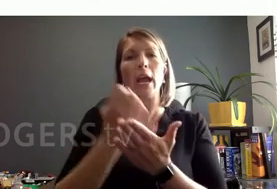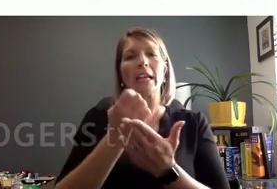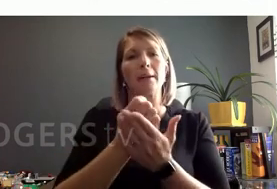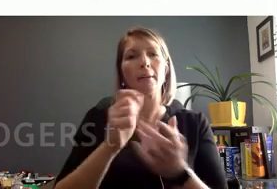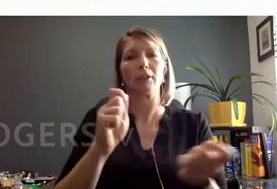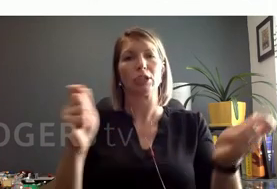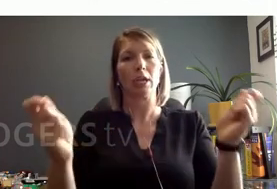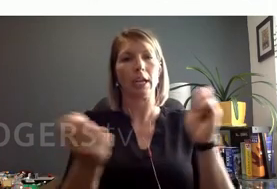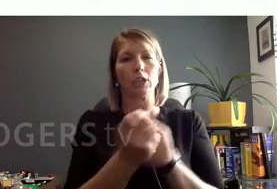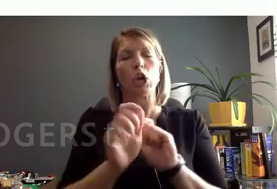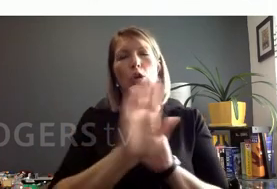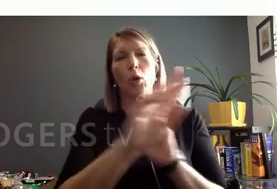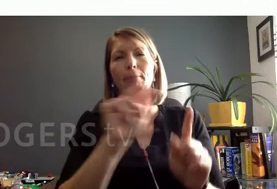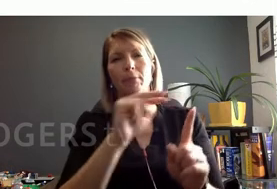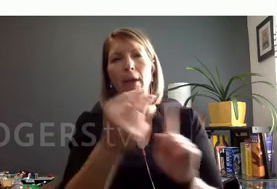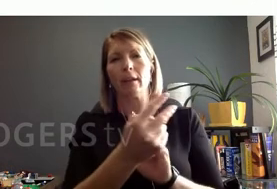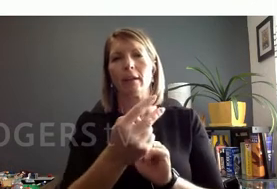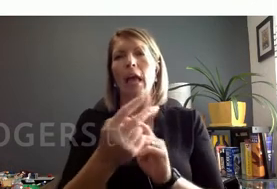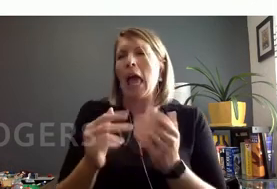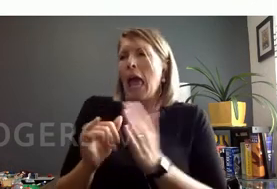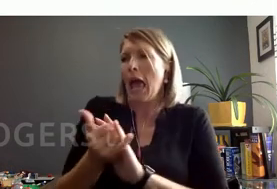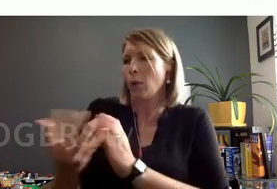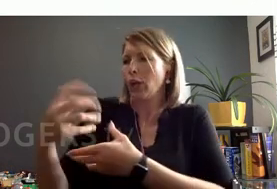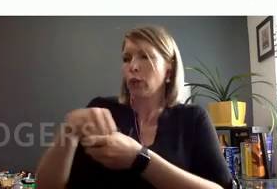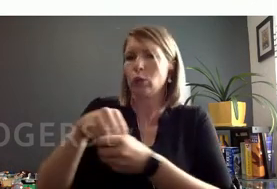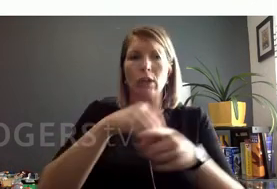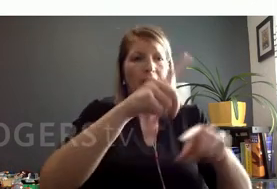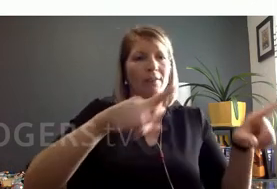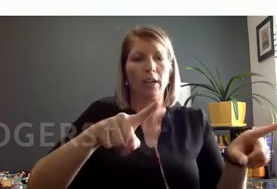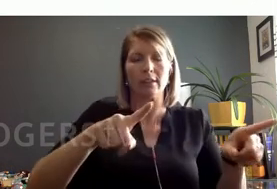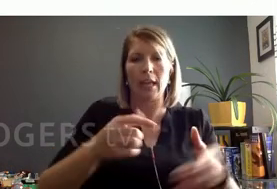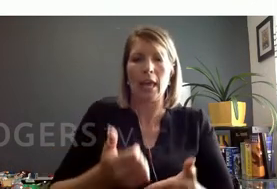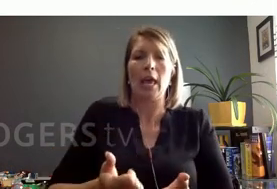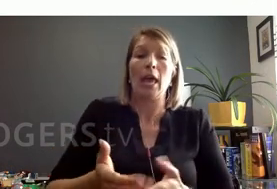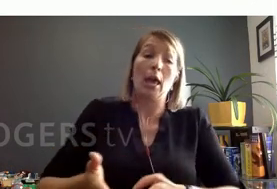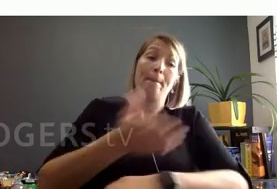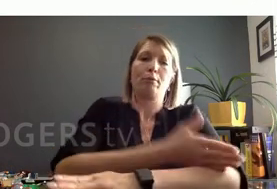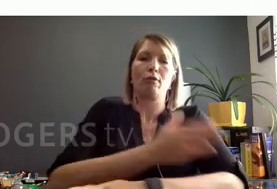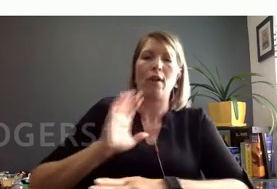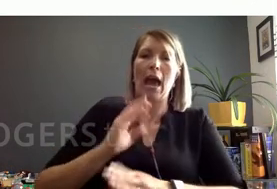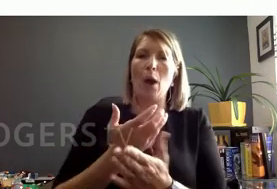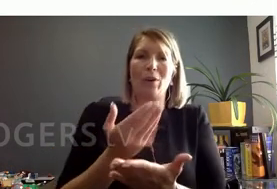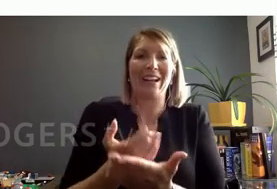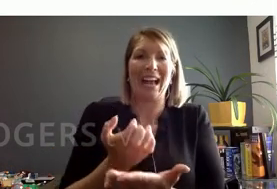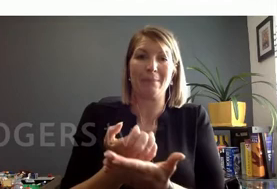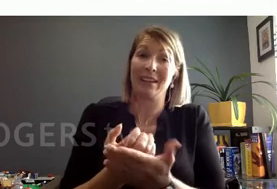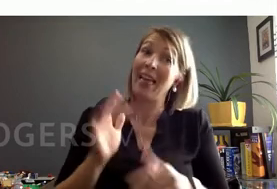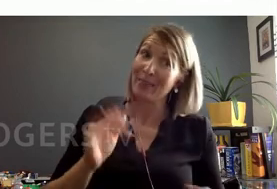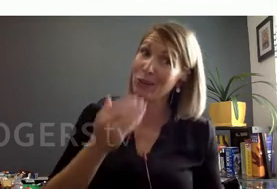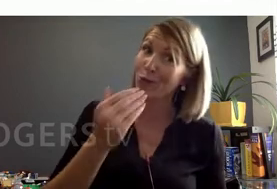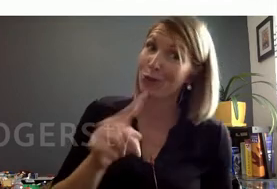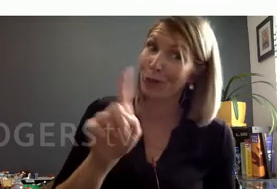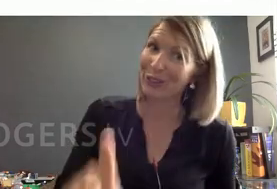and diversity enhance our economy? Well, that's a big question, of course, and that's what we do at the Memorial